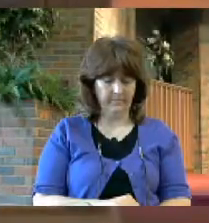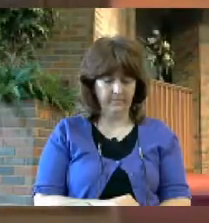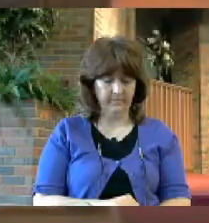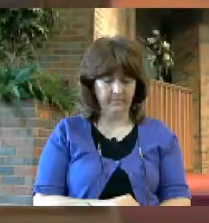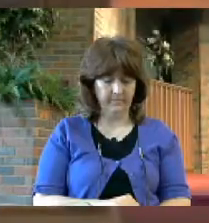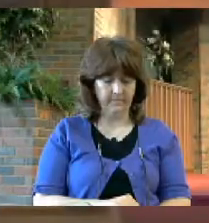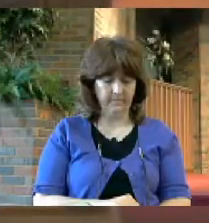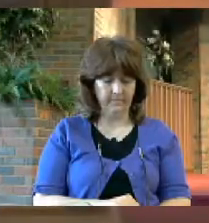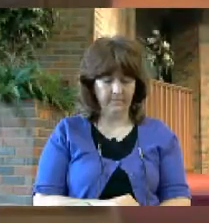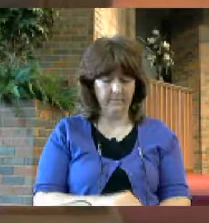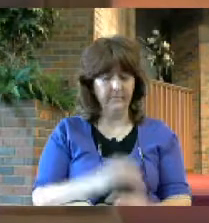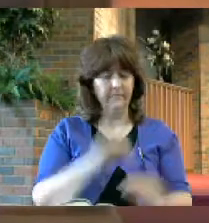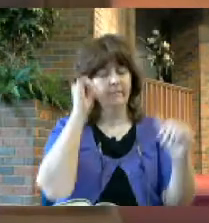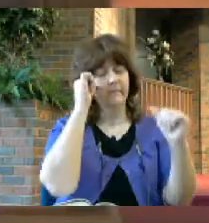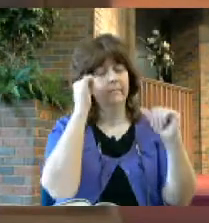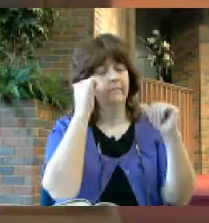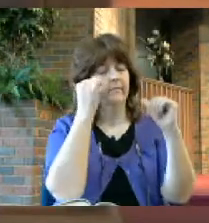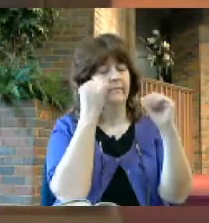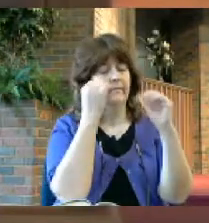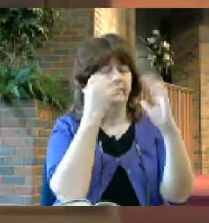Father, we bow before you at this time,